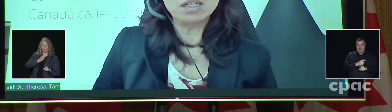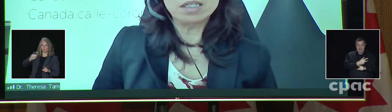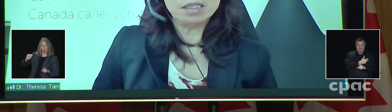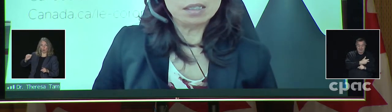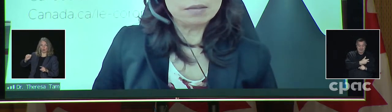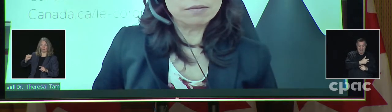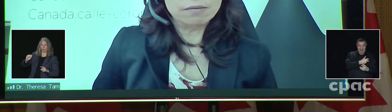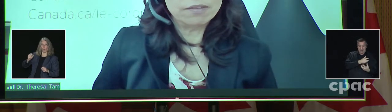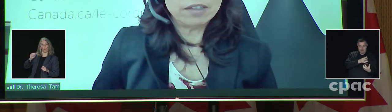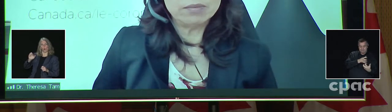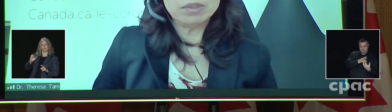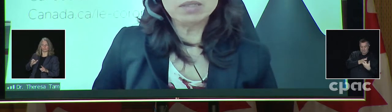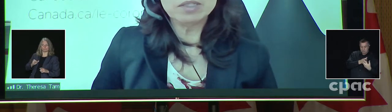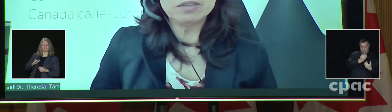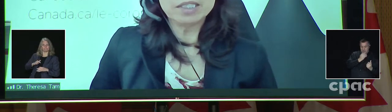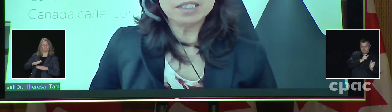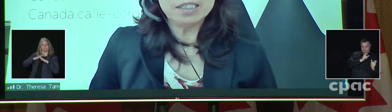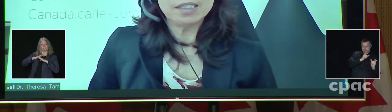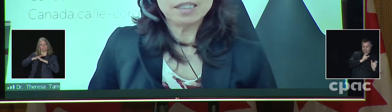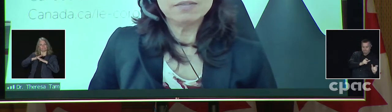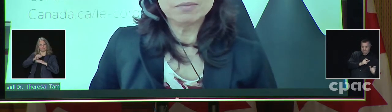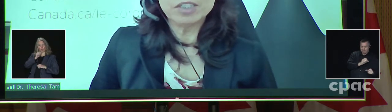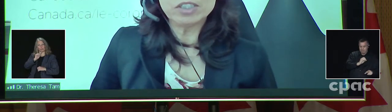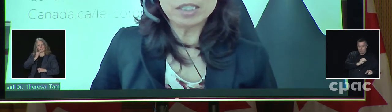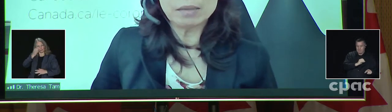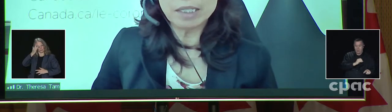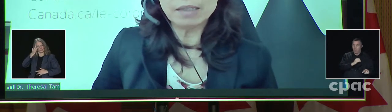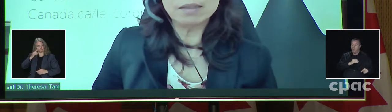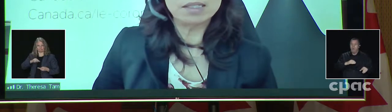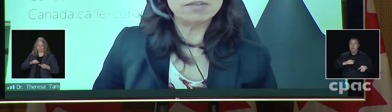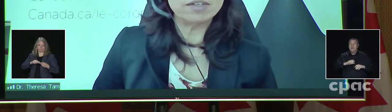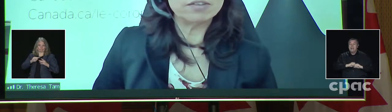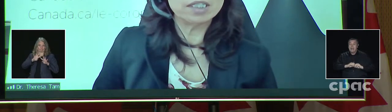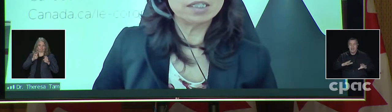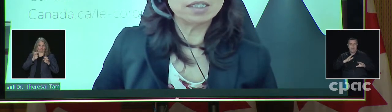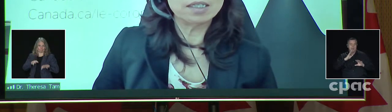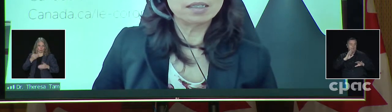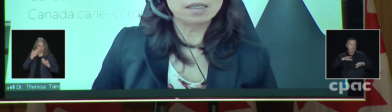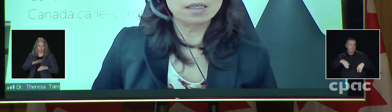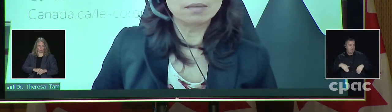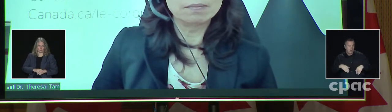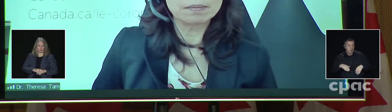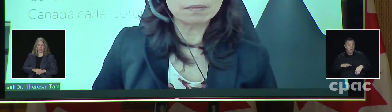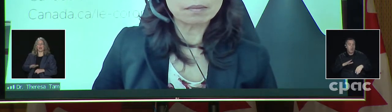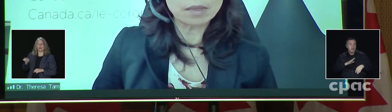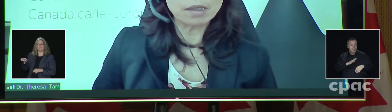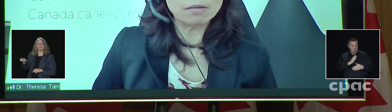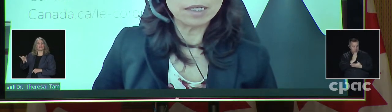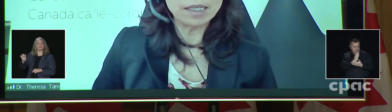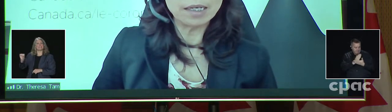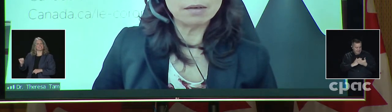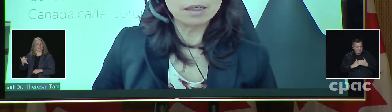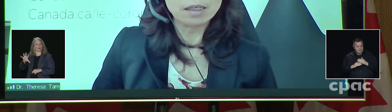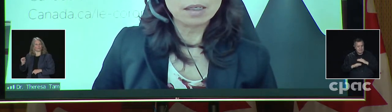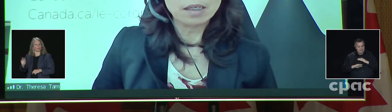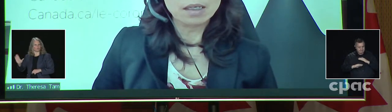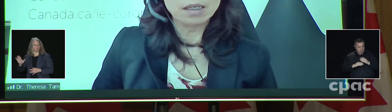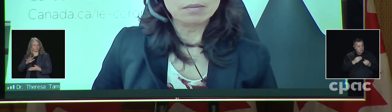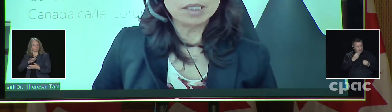The earlier, very preliminary information coming out of South Africa and right